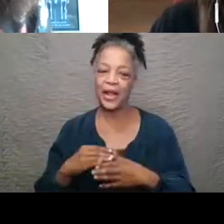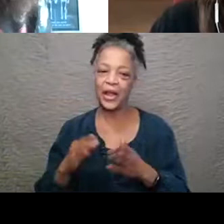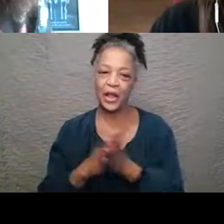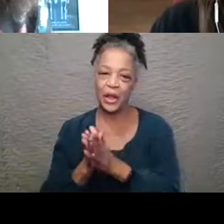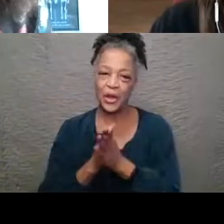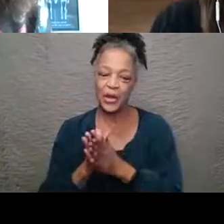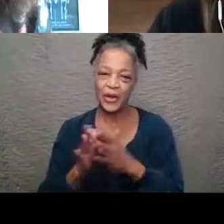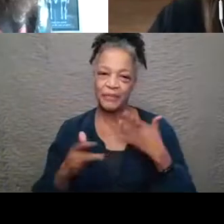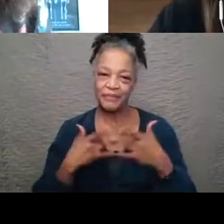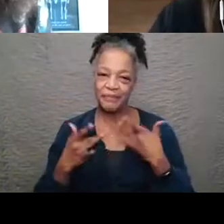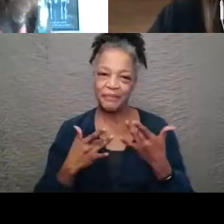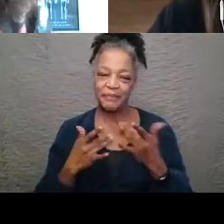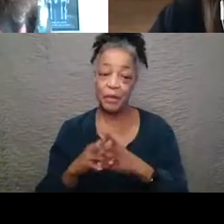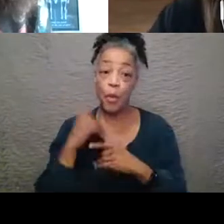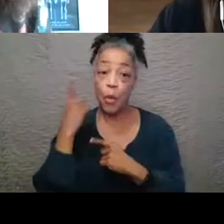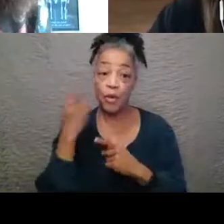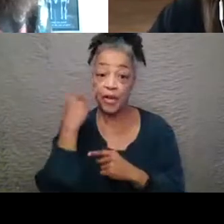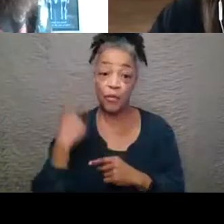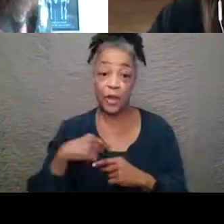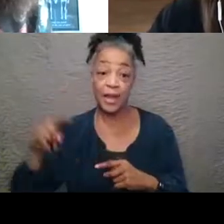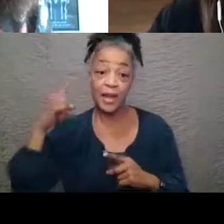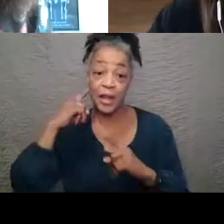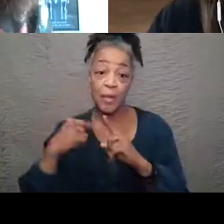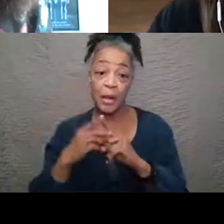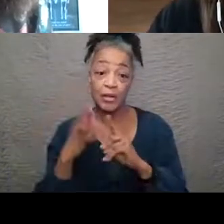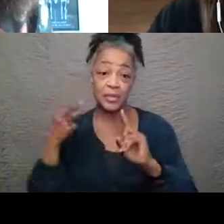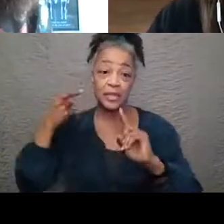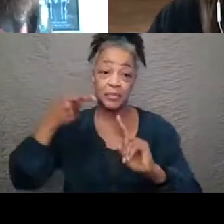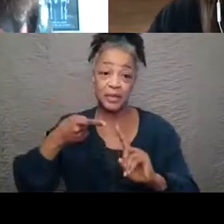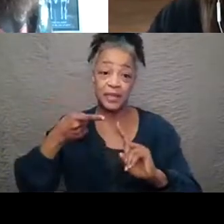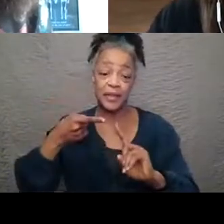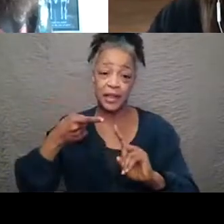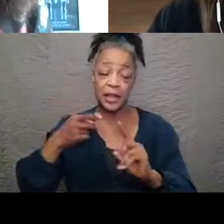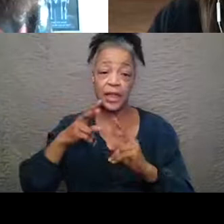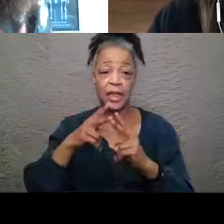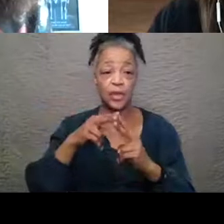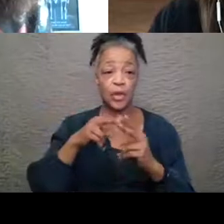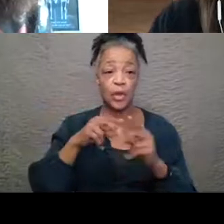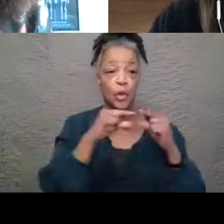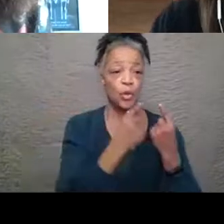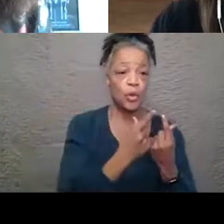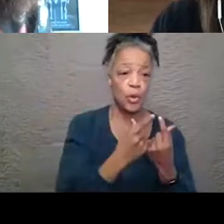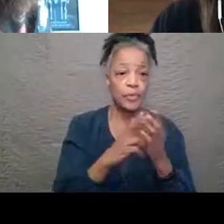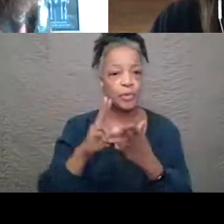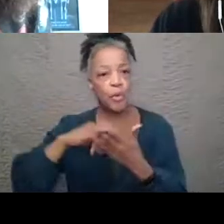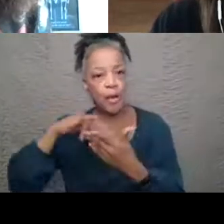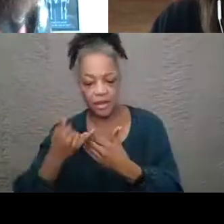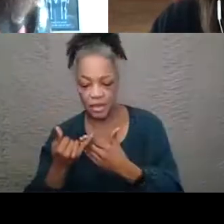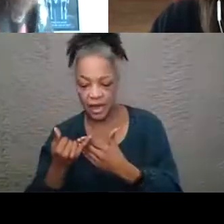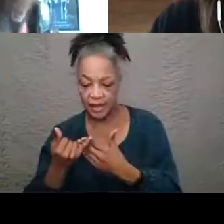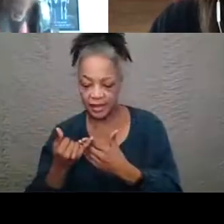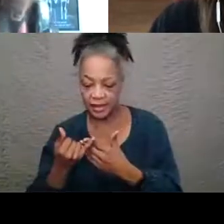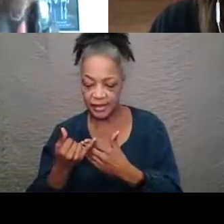I'm wondering if we can hear about some specific either groups or projects or campaigns